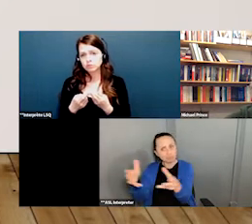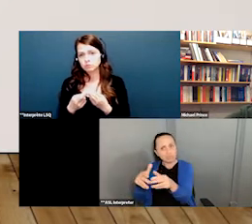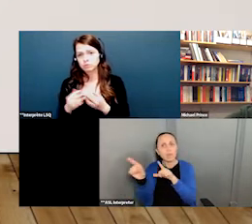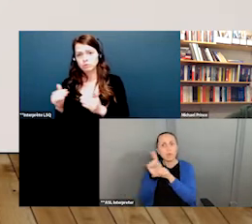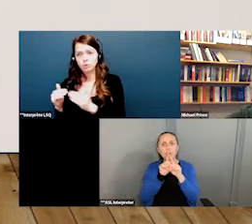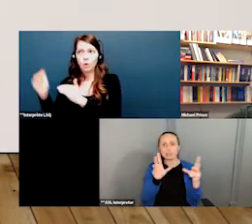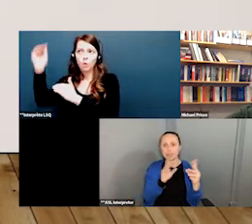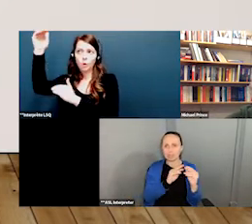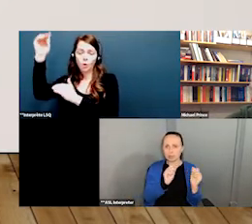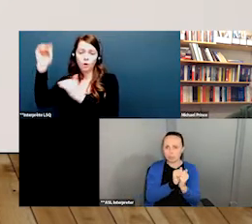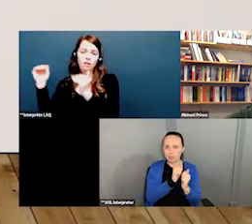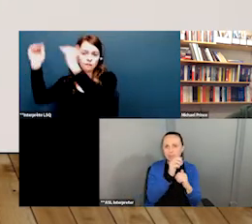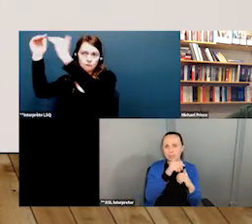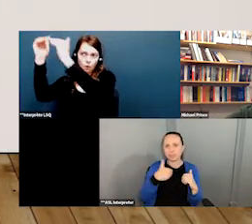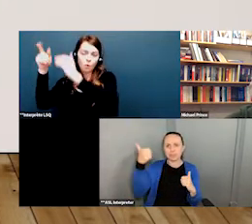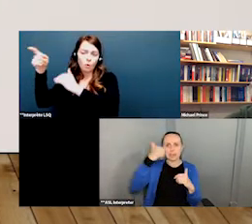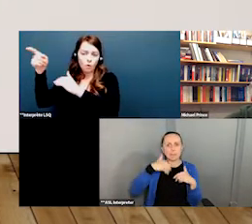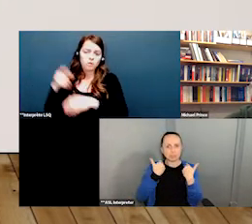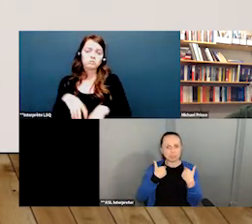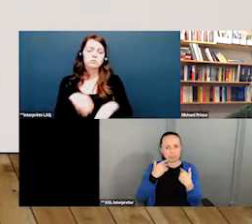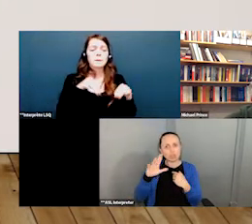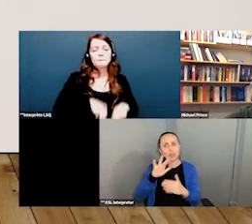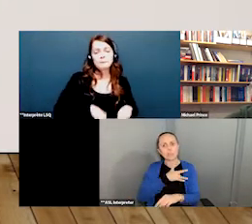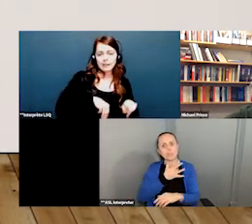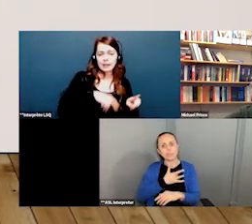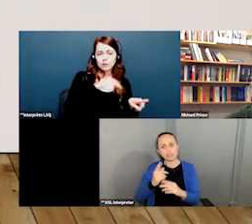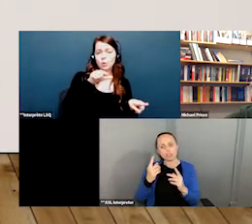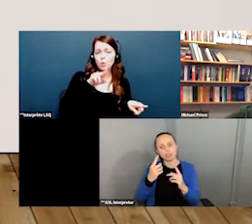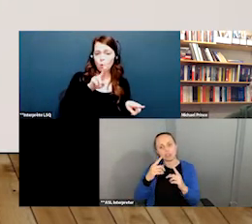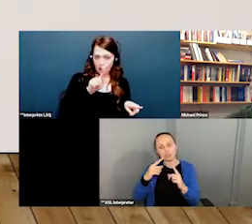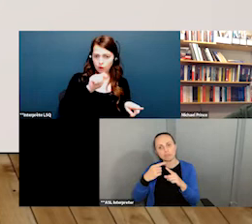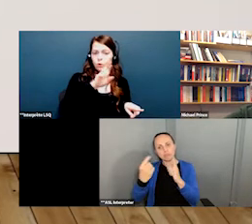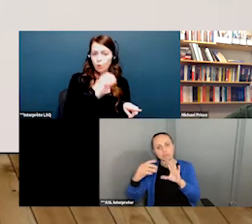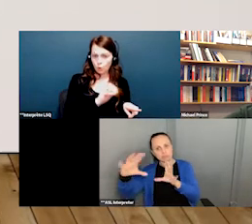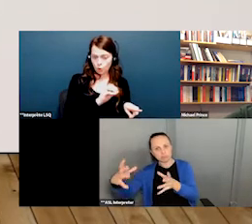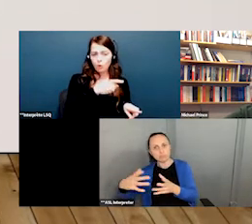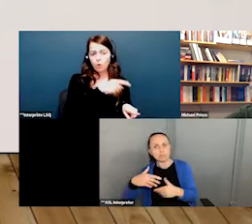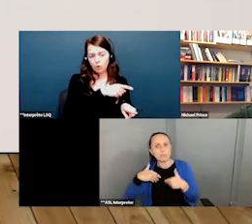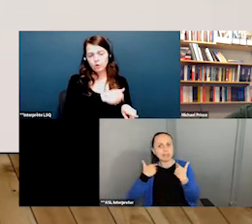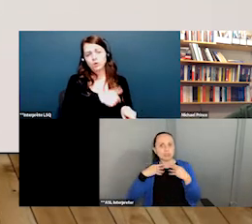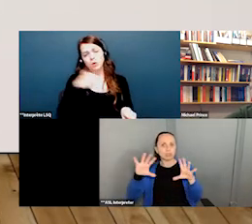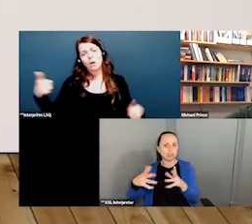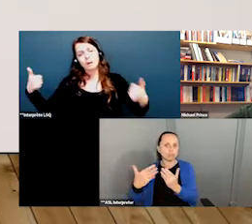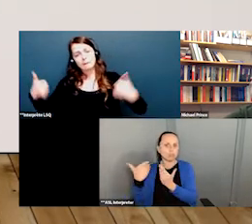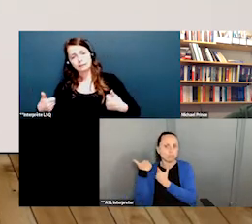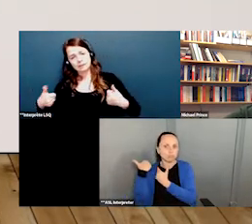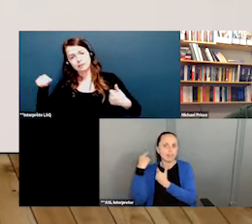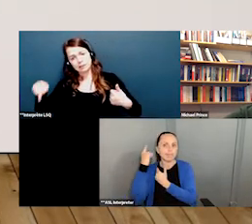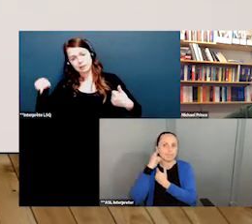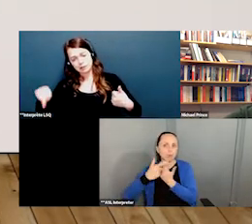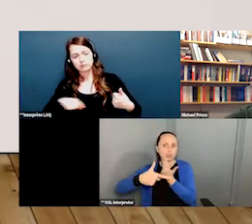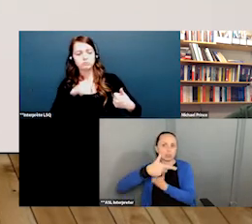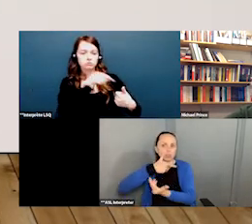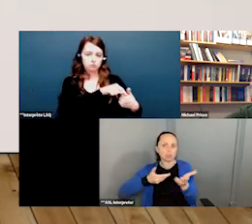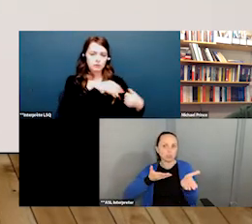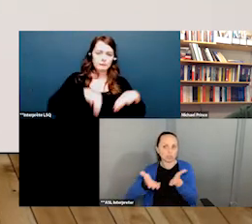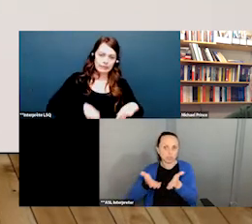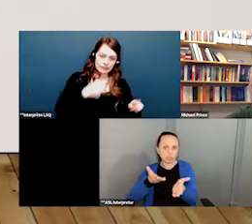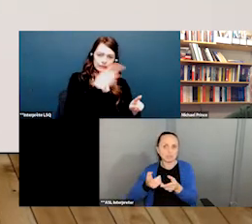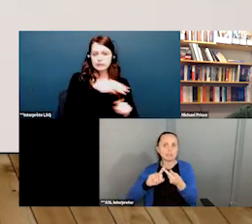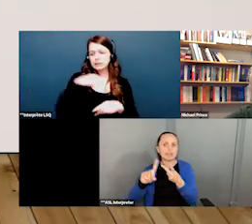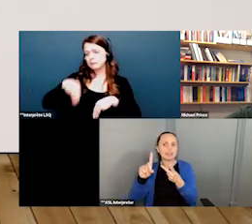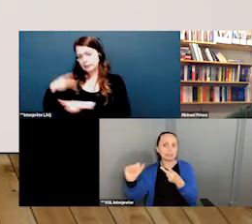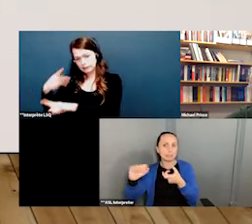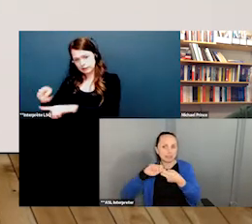between Minister Qualtrough and her provincial counterparts, who are ministers responsible for social services and